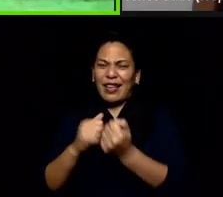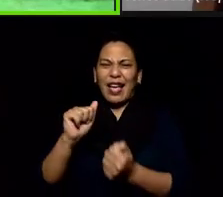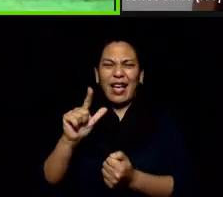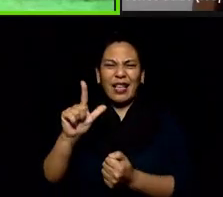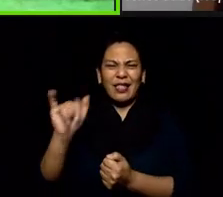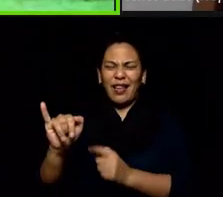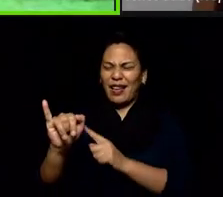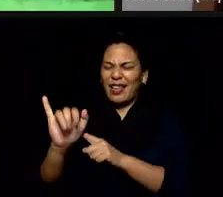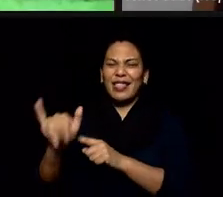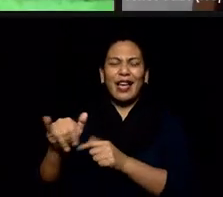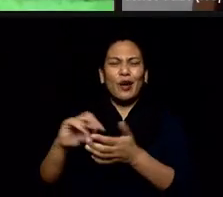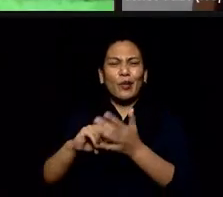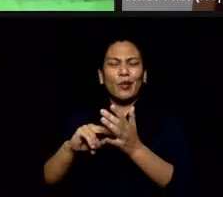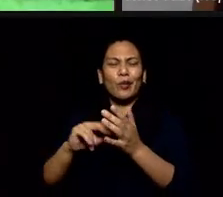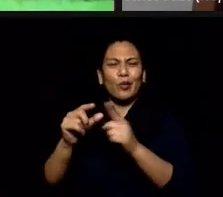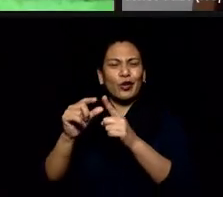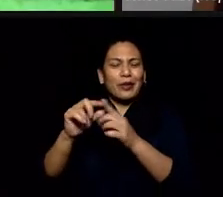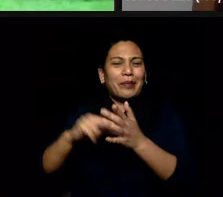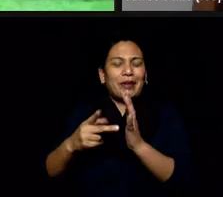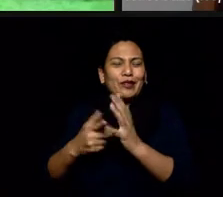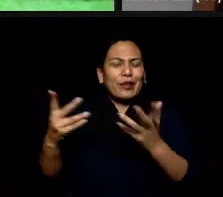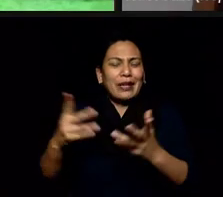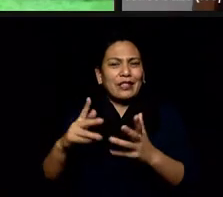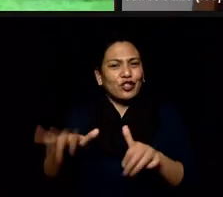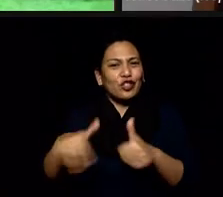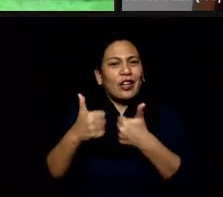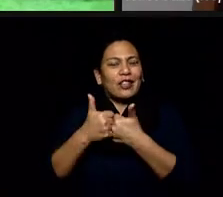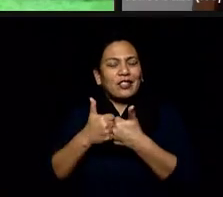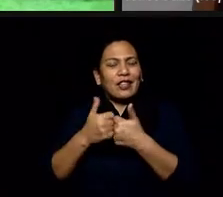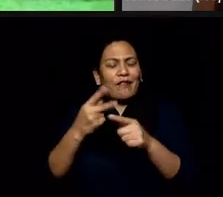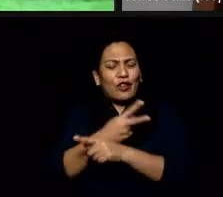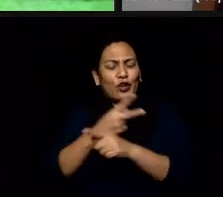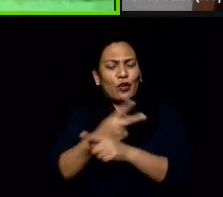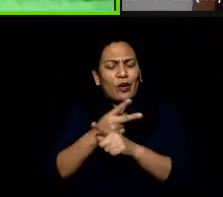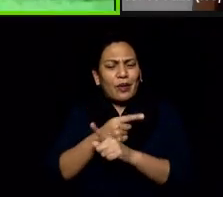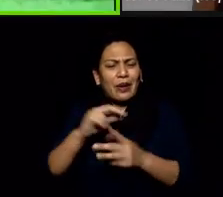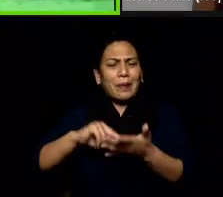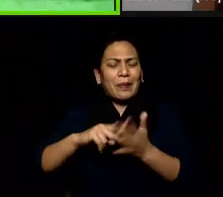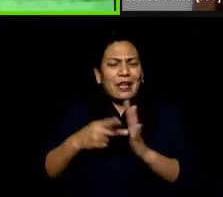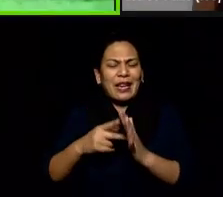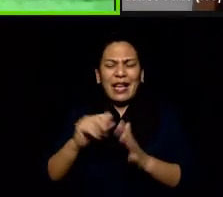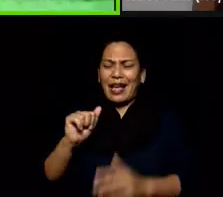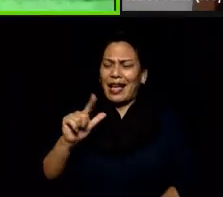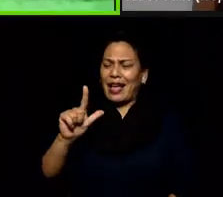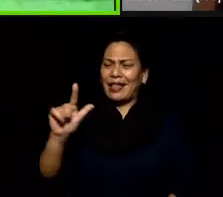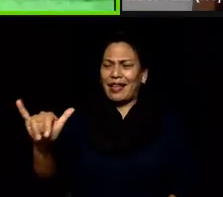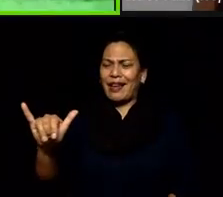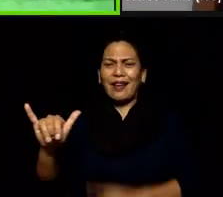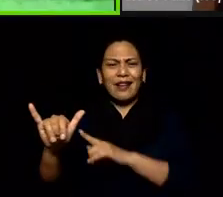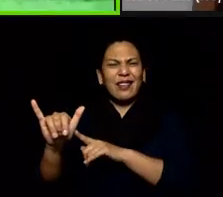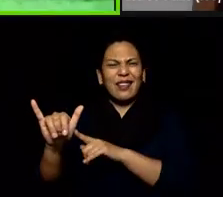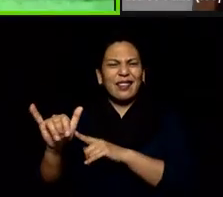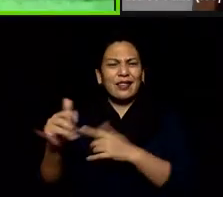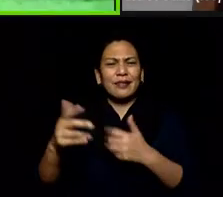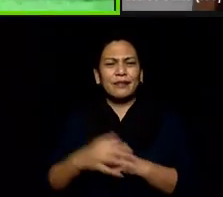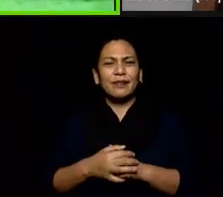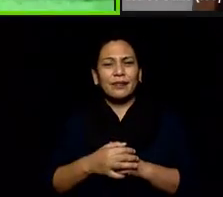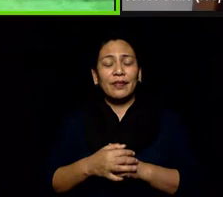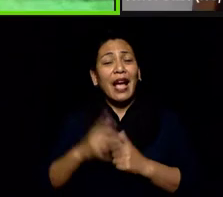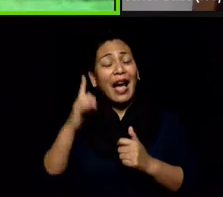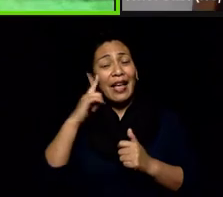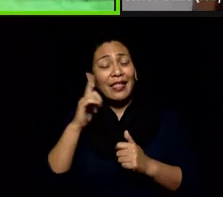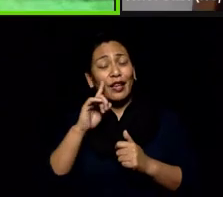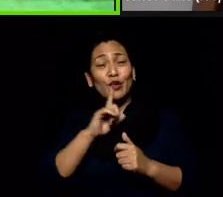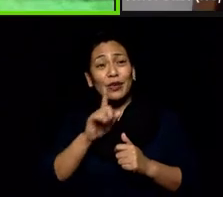now, because it's, I think we all want to be the